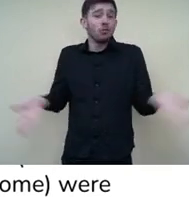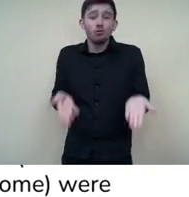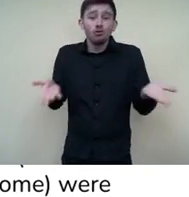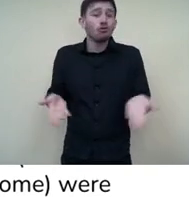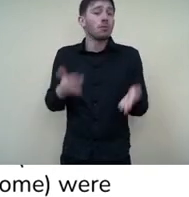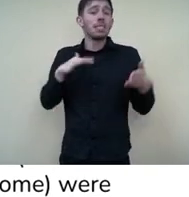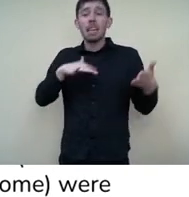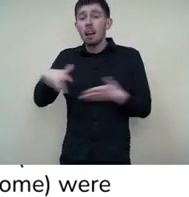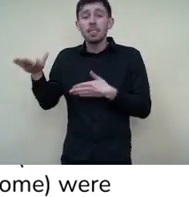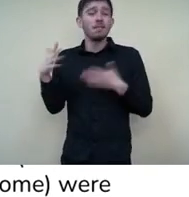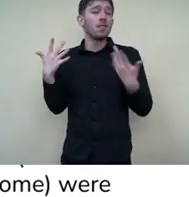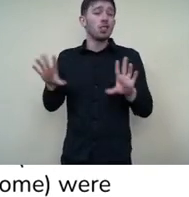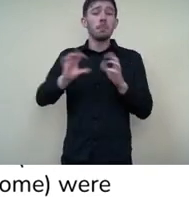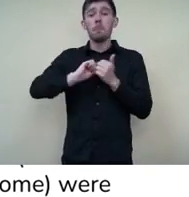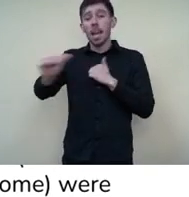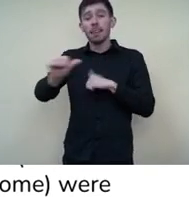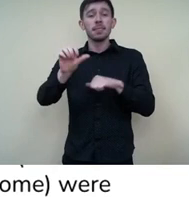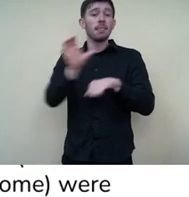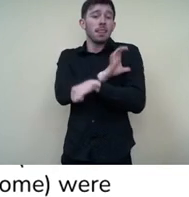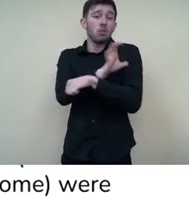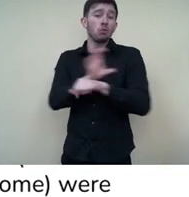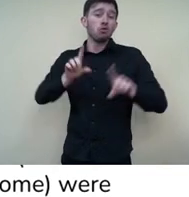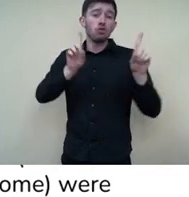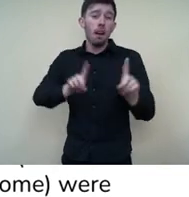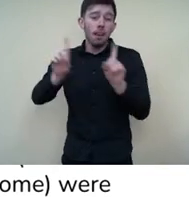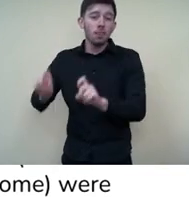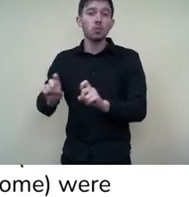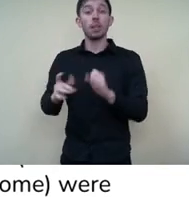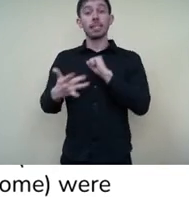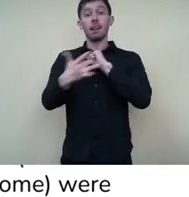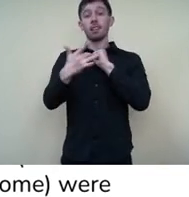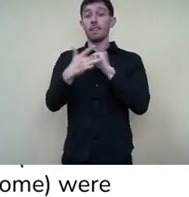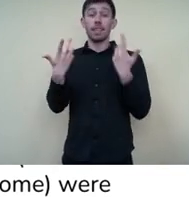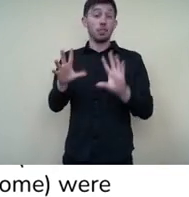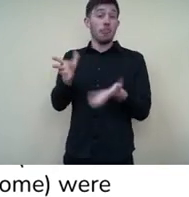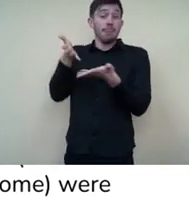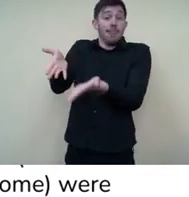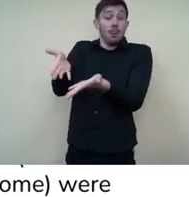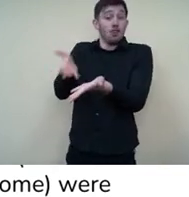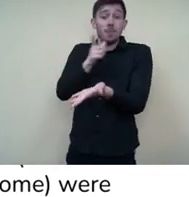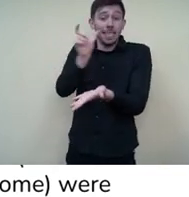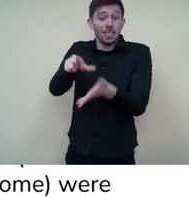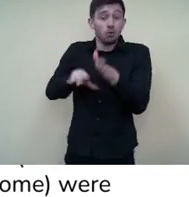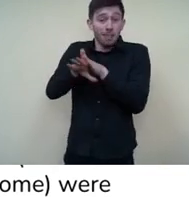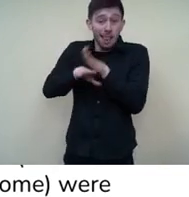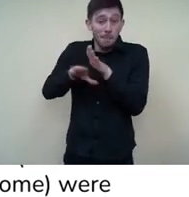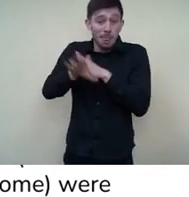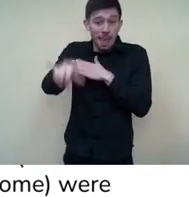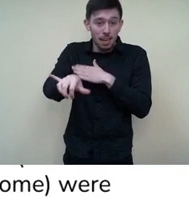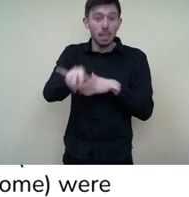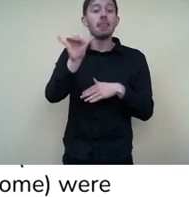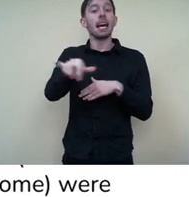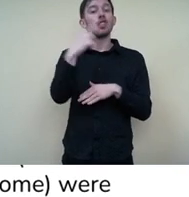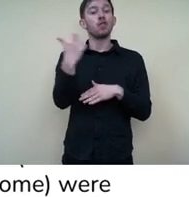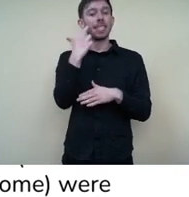studied and had already passed a clinical trial. And so the technology was there. We didn't have to develop it. And that's why these two